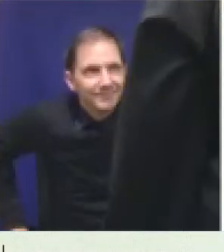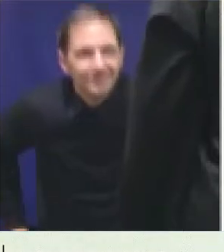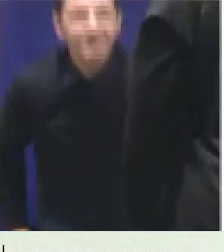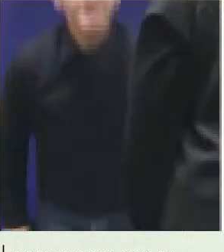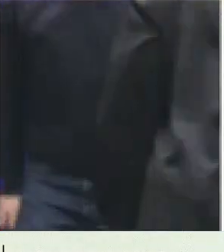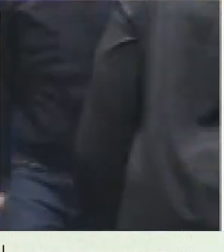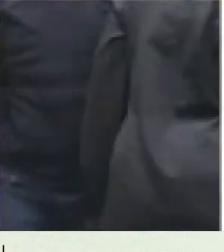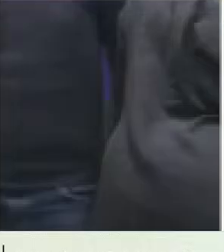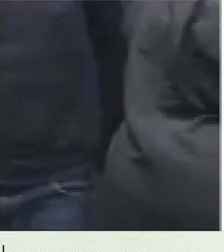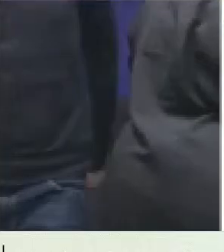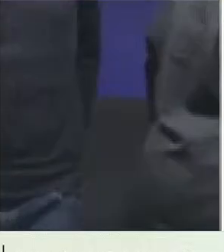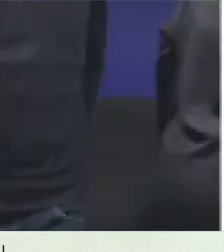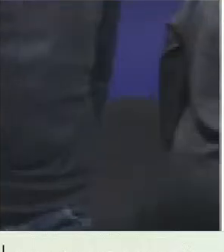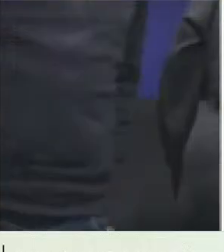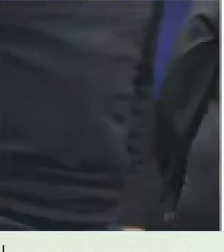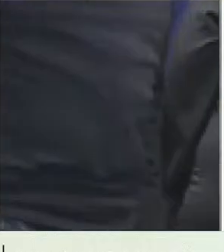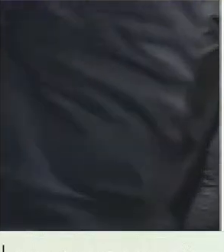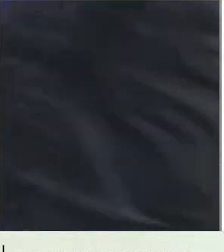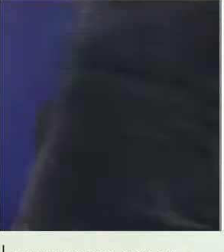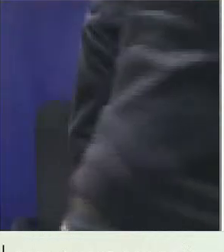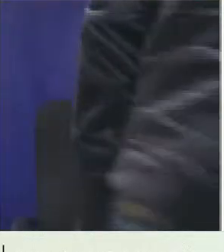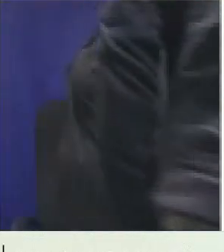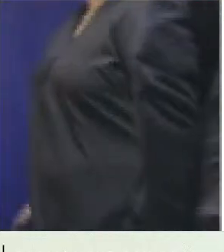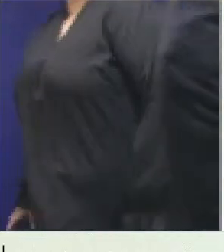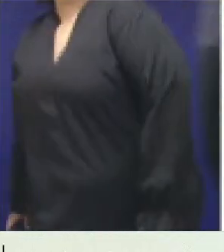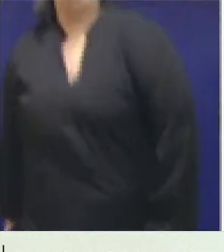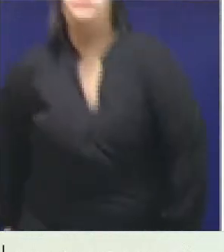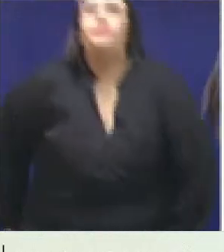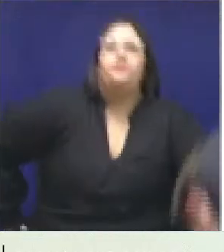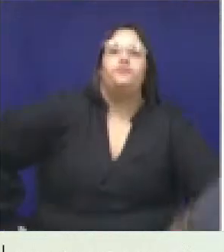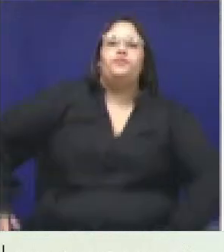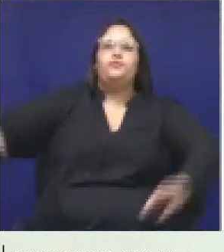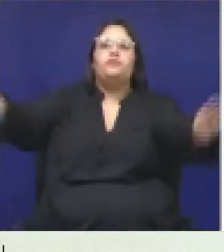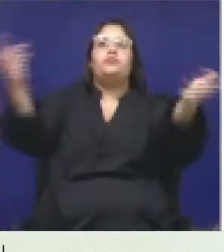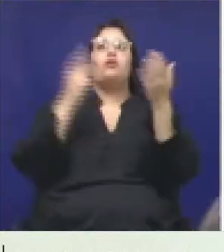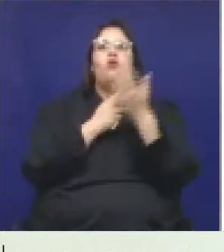Thank you, honorable member. The next speaker is the Honorable Gama.